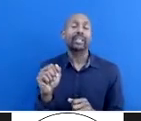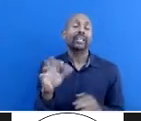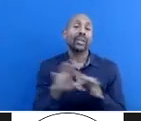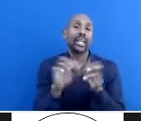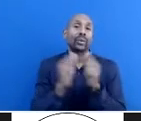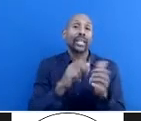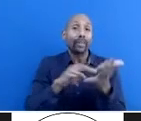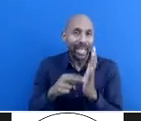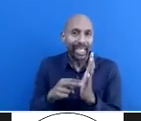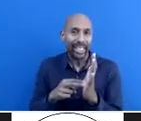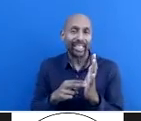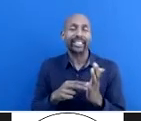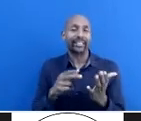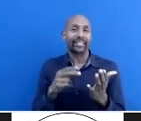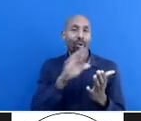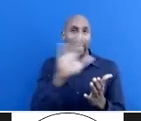engaging. So